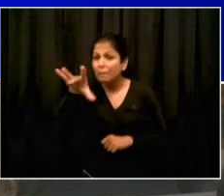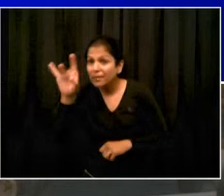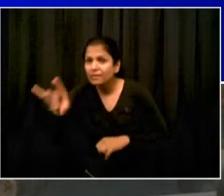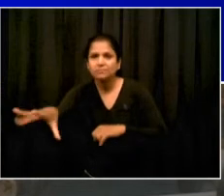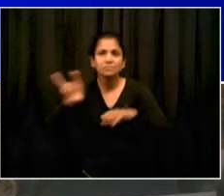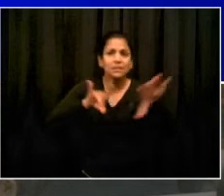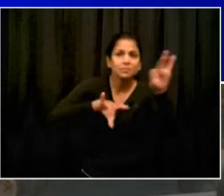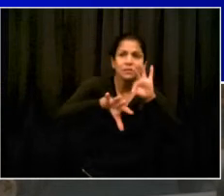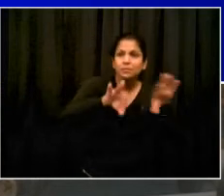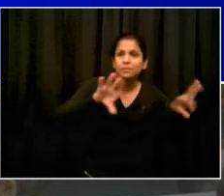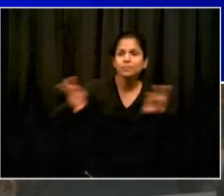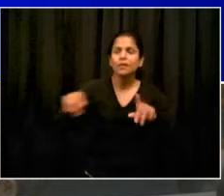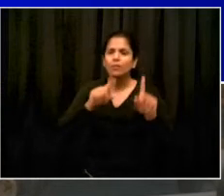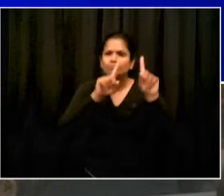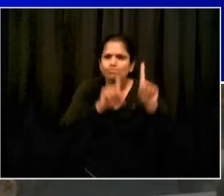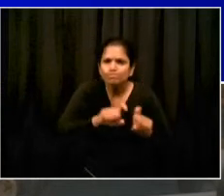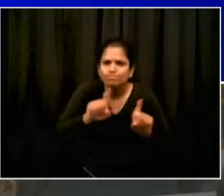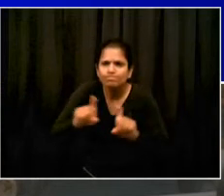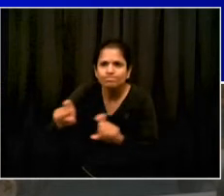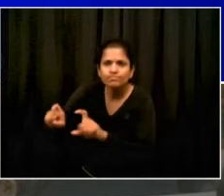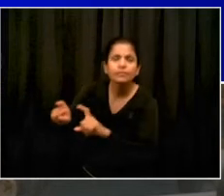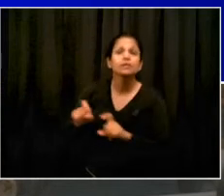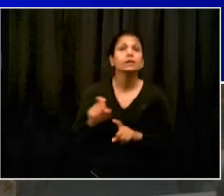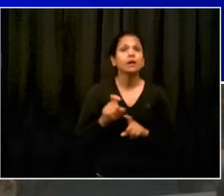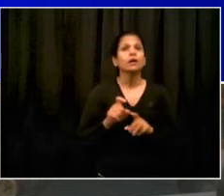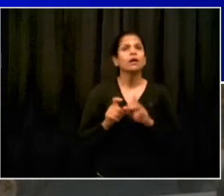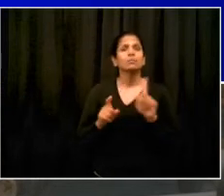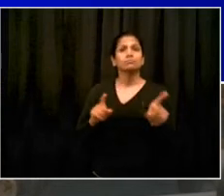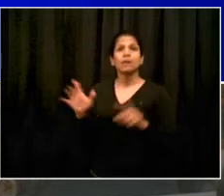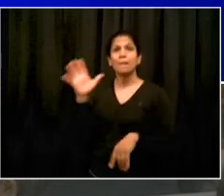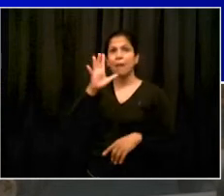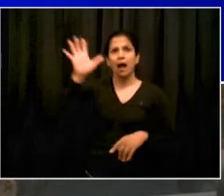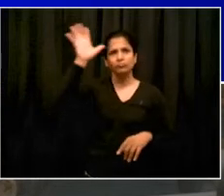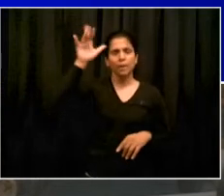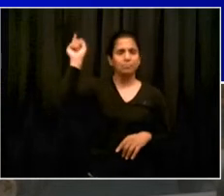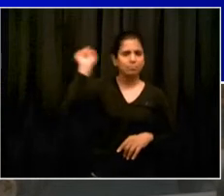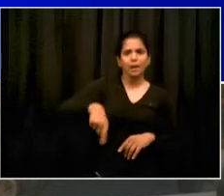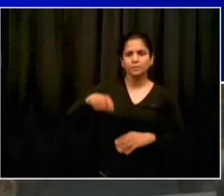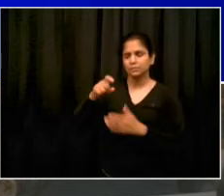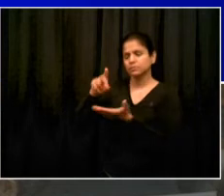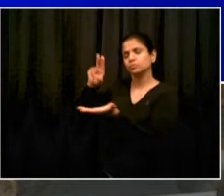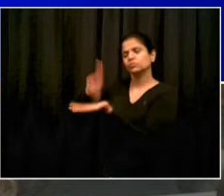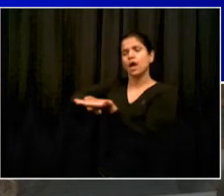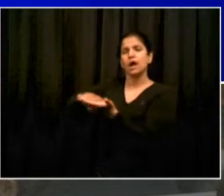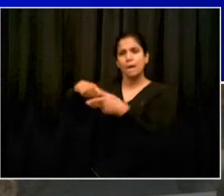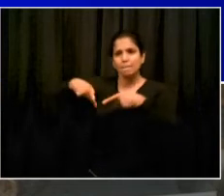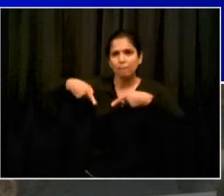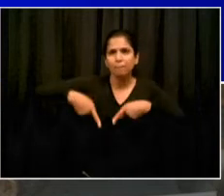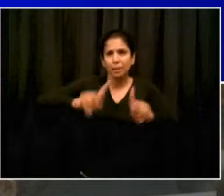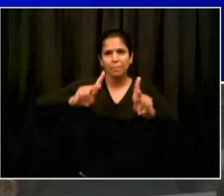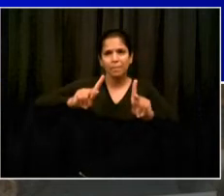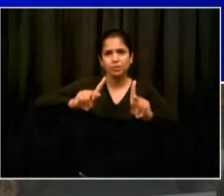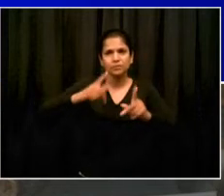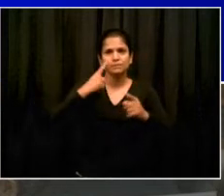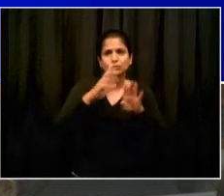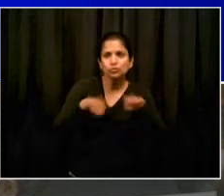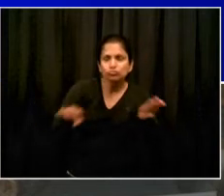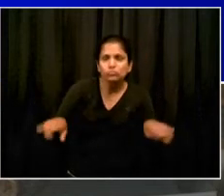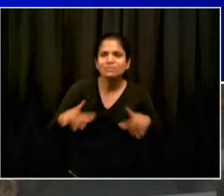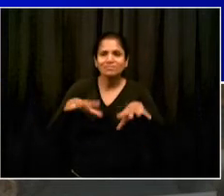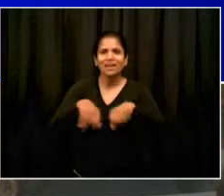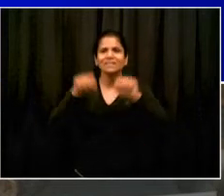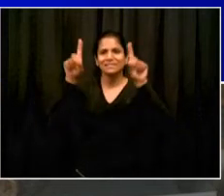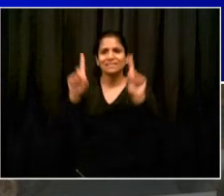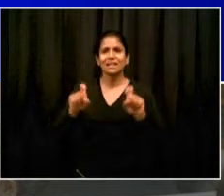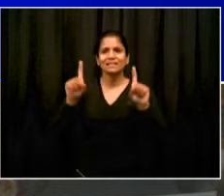parental permission. We want to get all parents to understand how this is going to work, that it will be part of making sure school communities are safe.